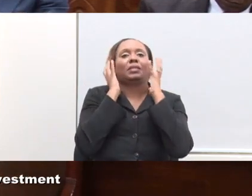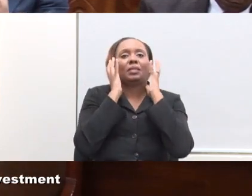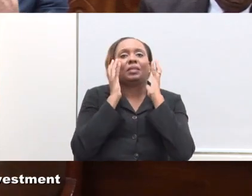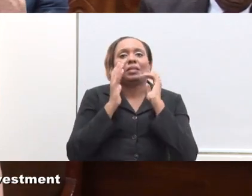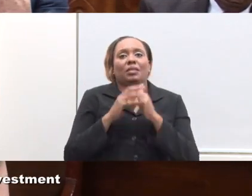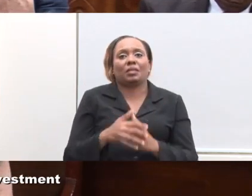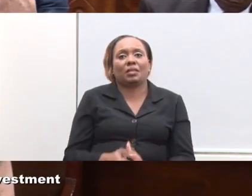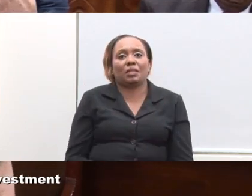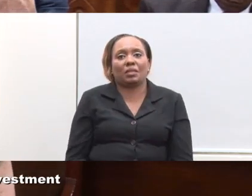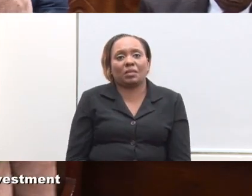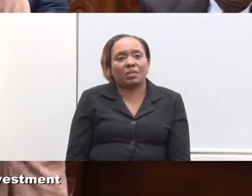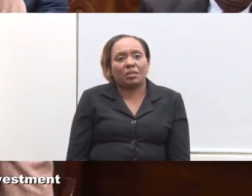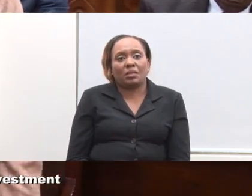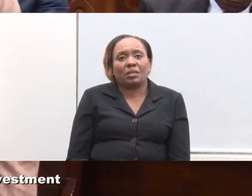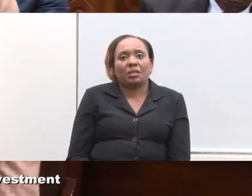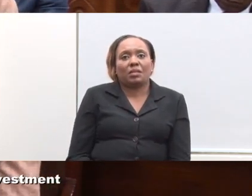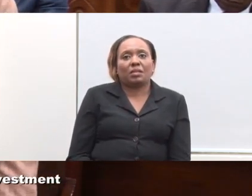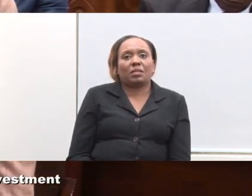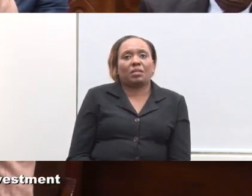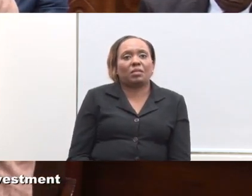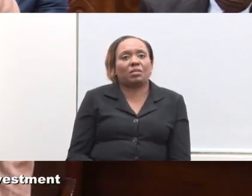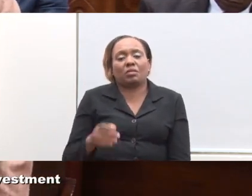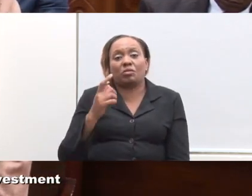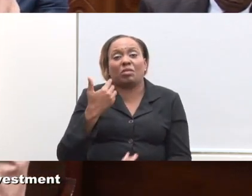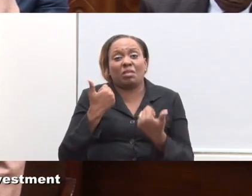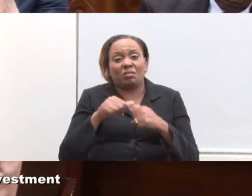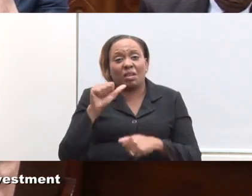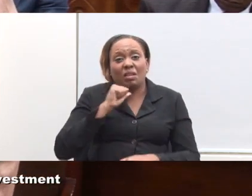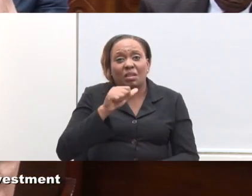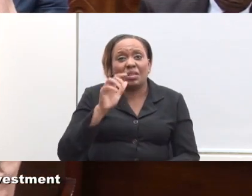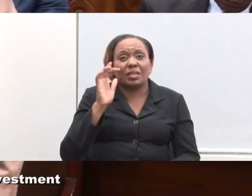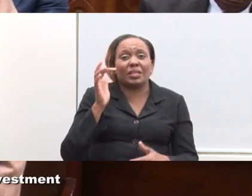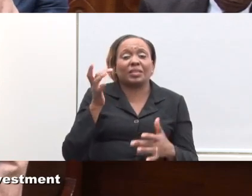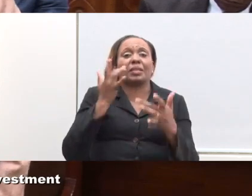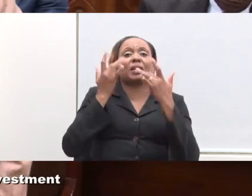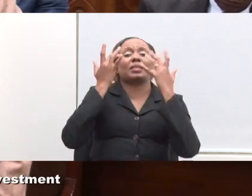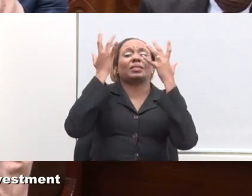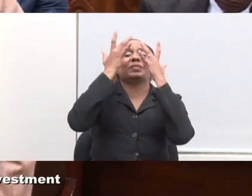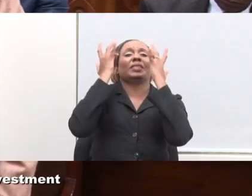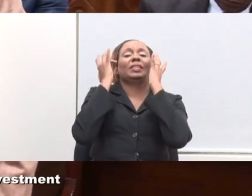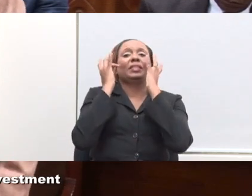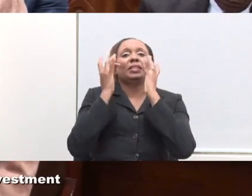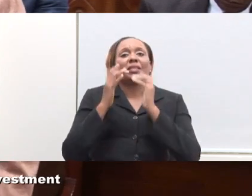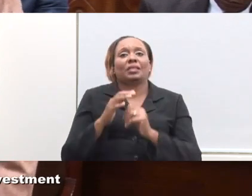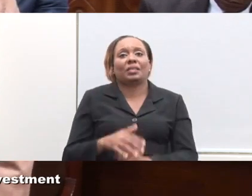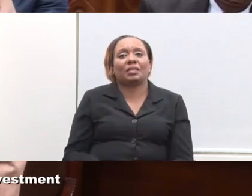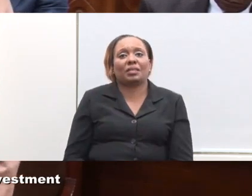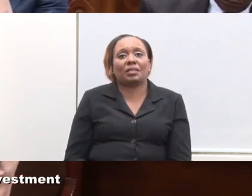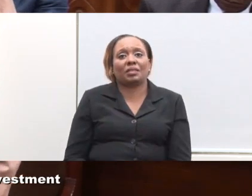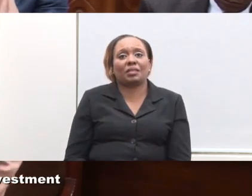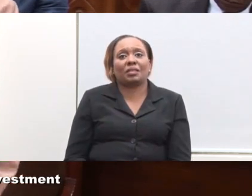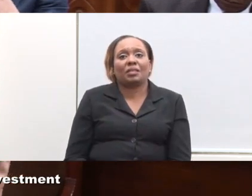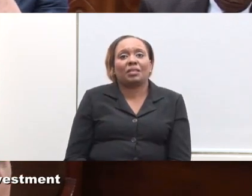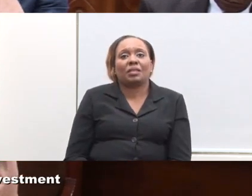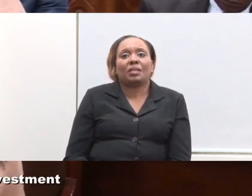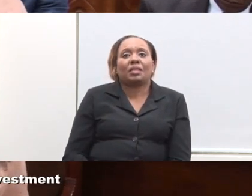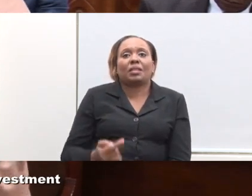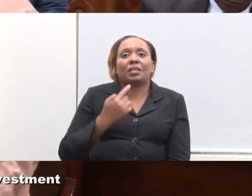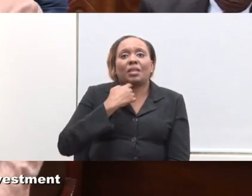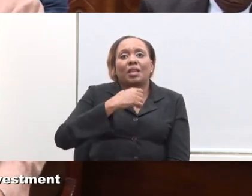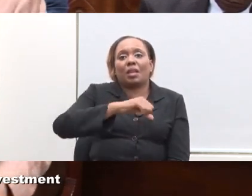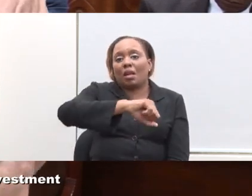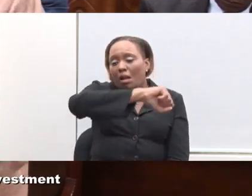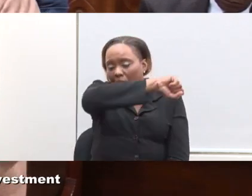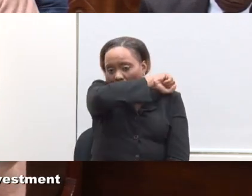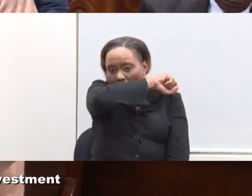hands need to be so or so. Then they tell you, cough in your elbow, but if you're sneezing